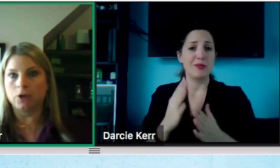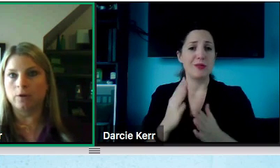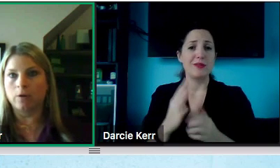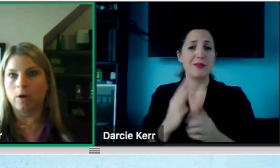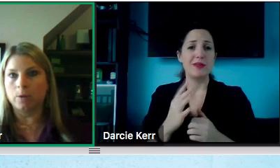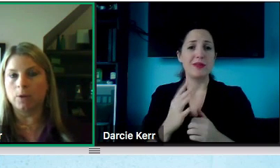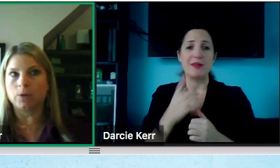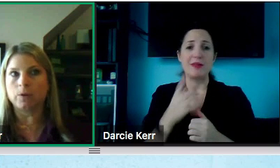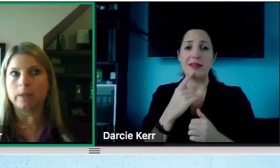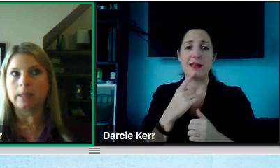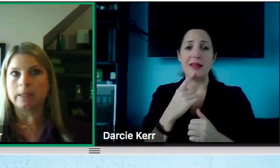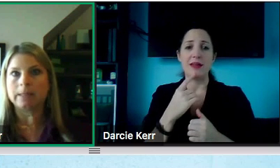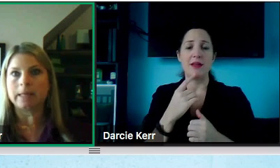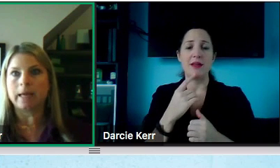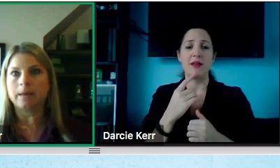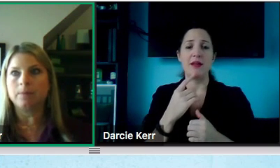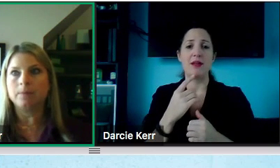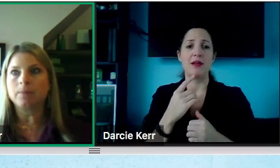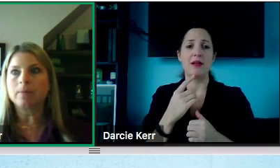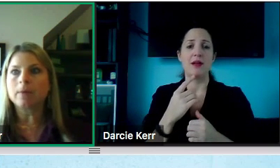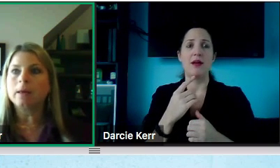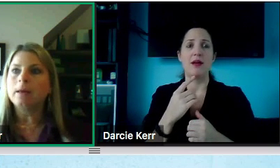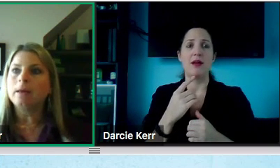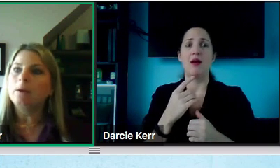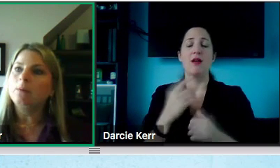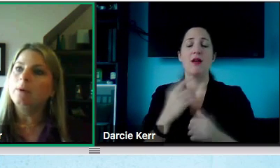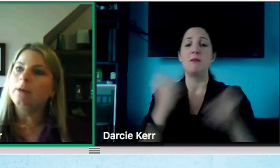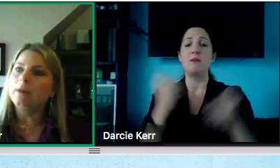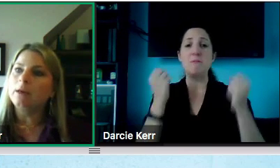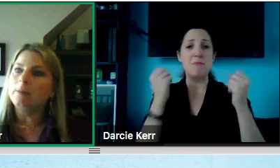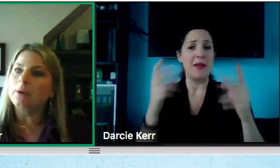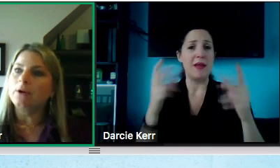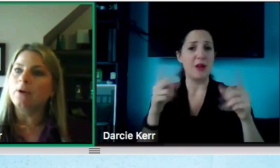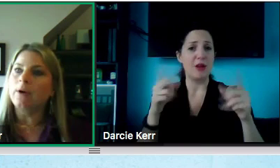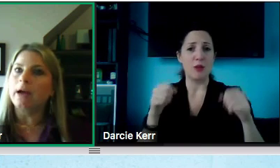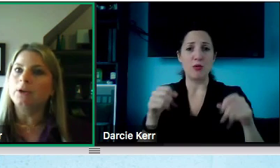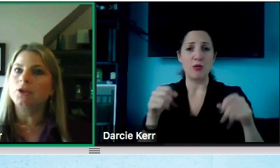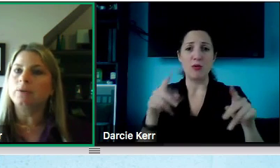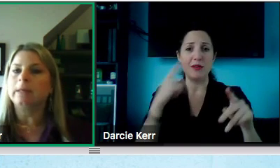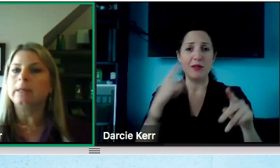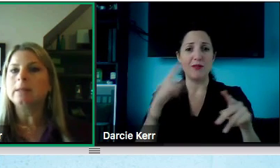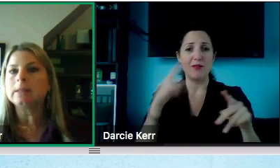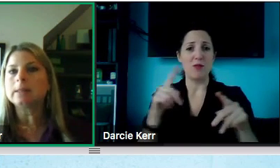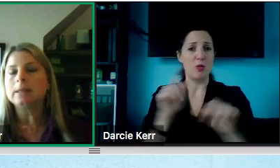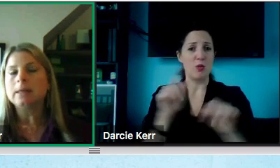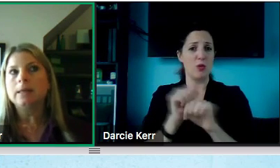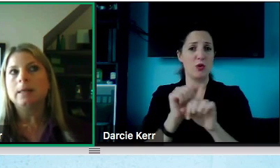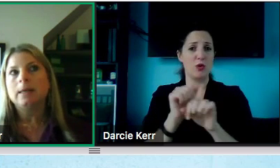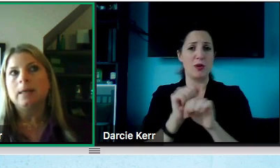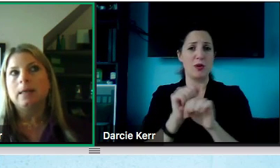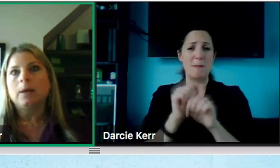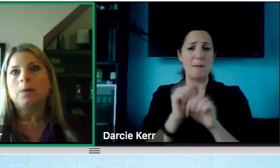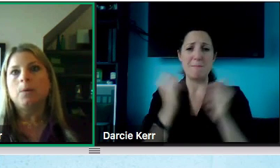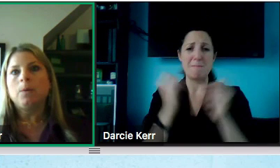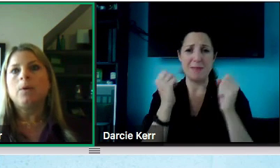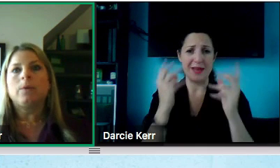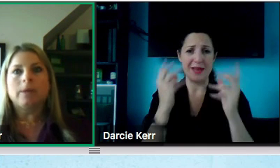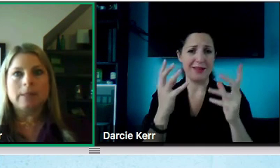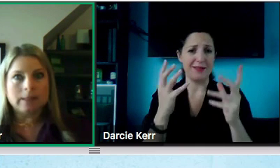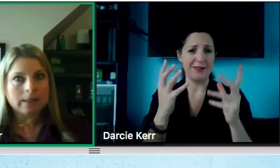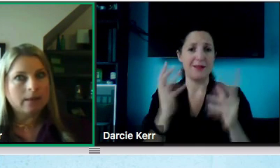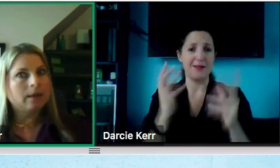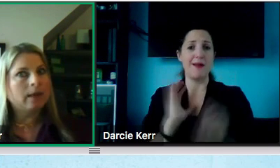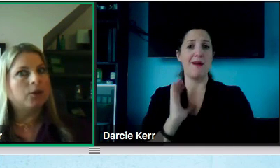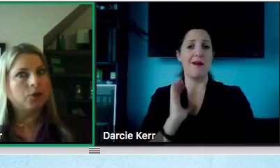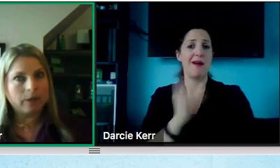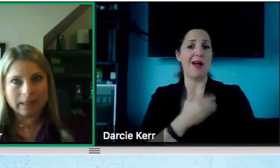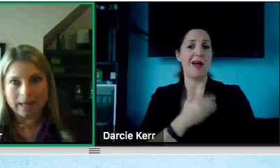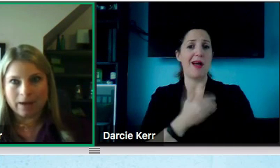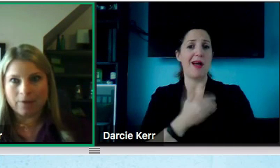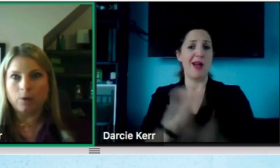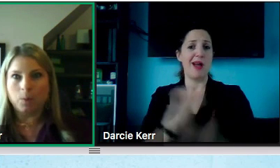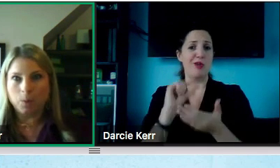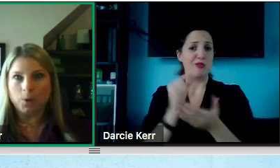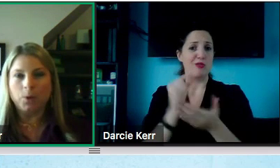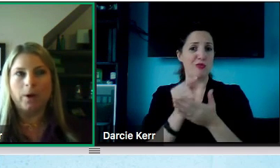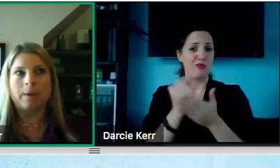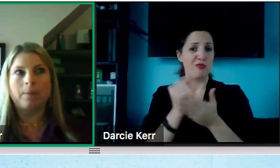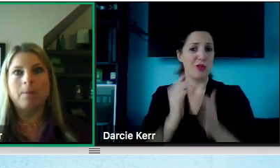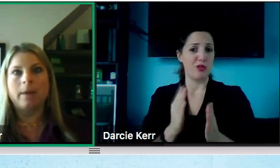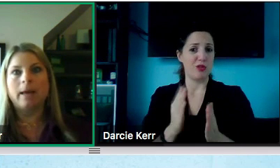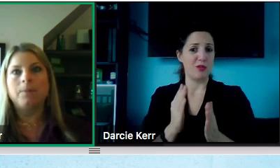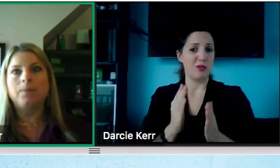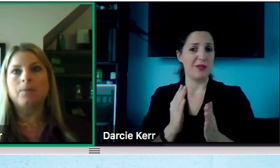a shortage of opportunities. And when you think about our graduates, you know, this is an